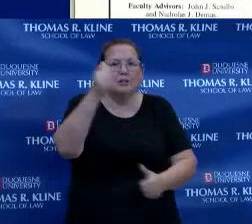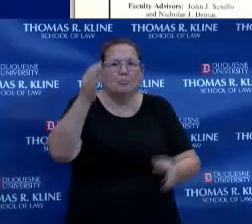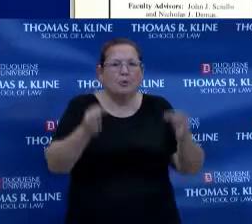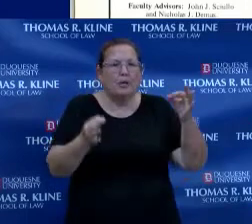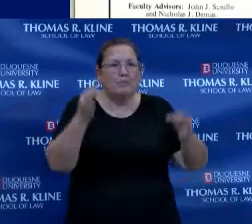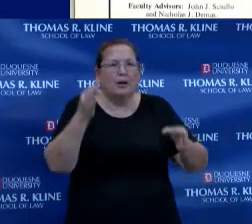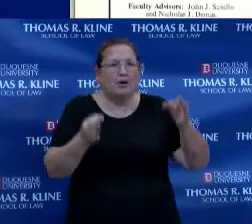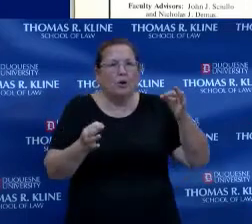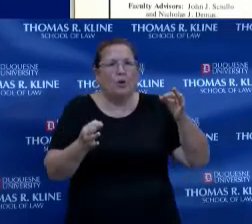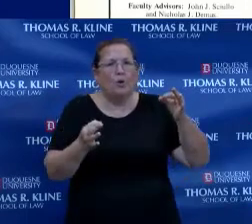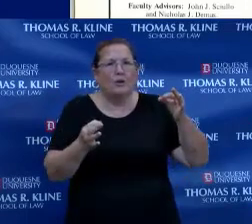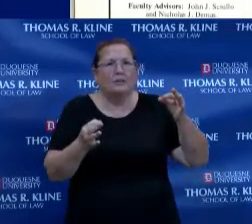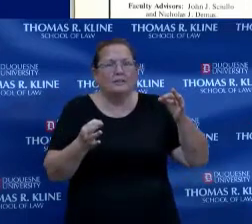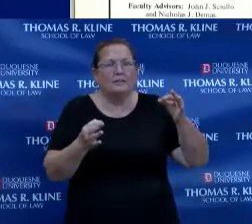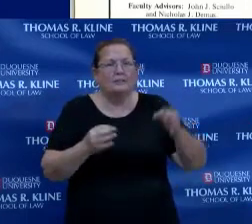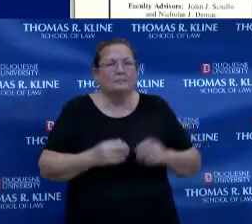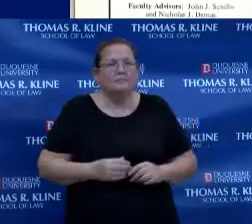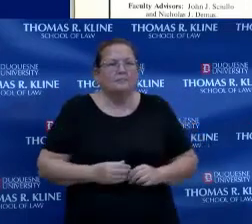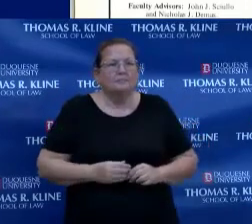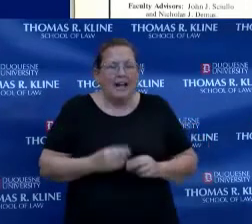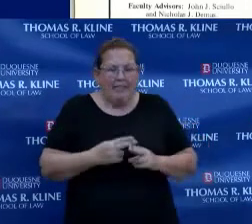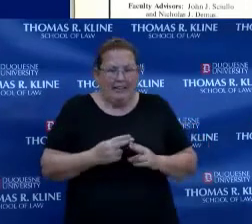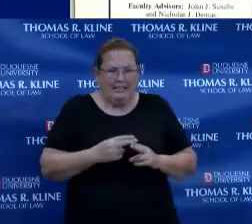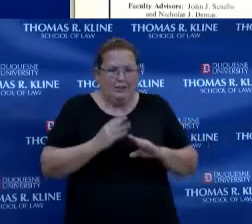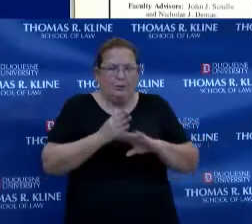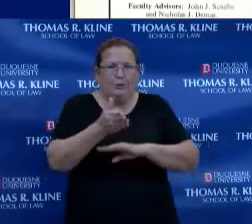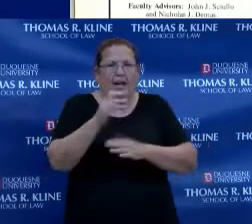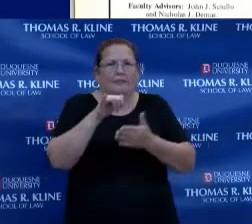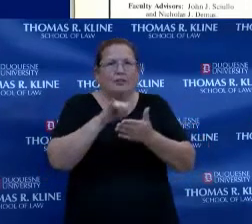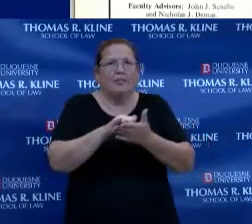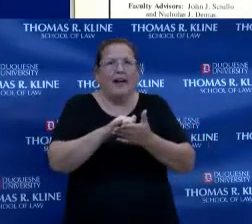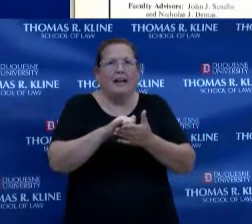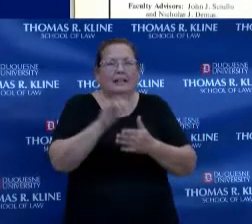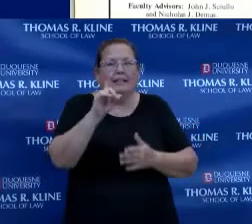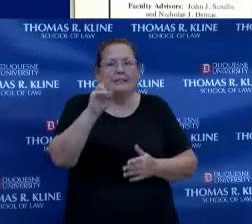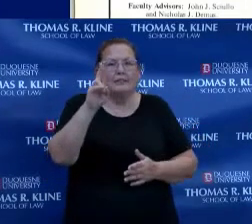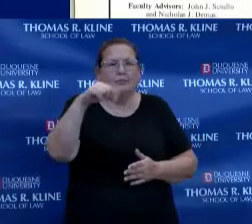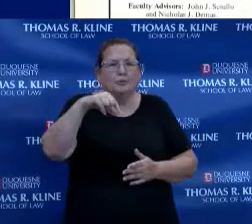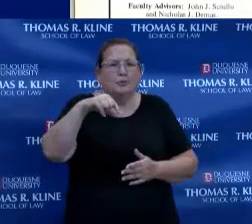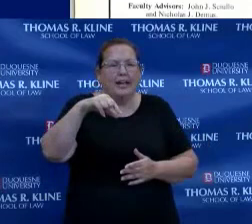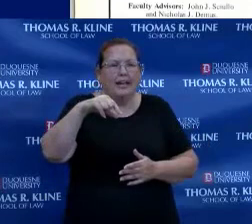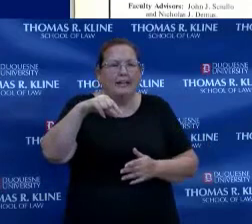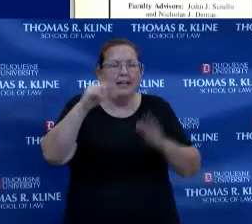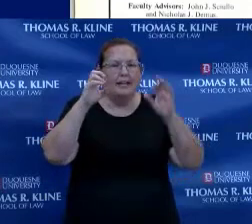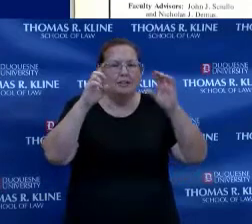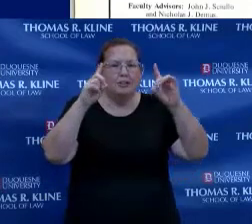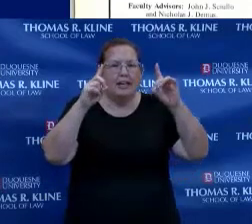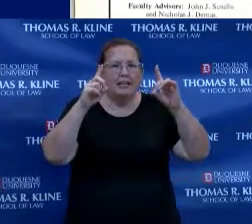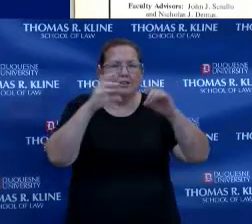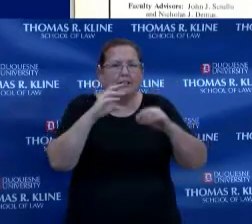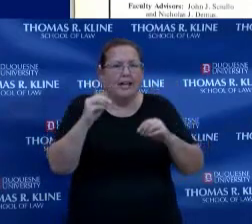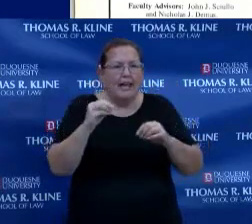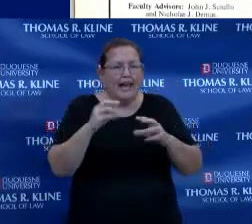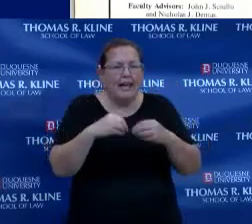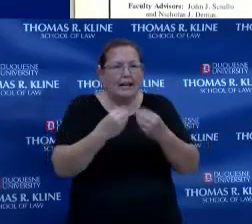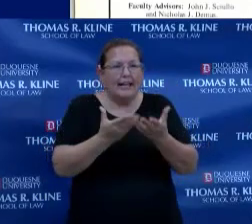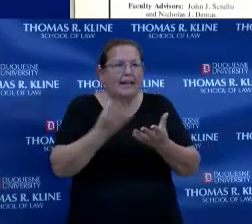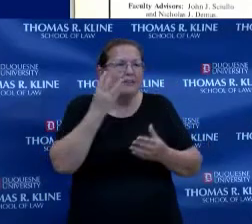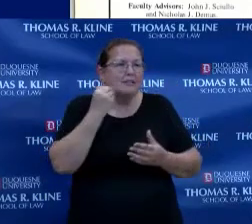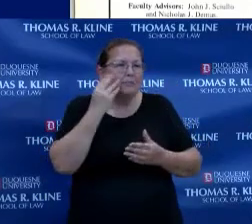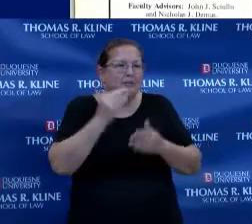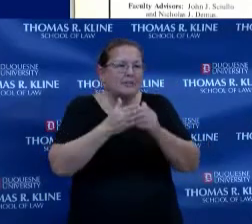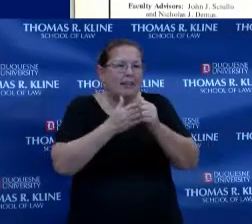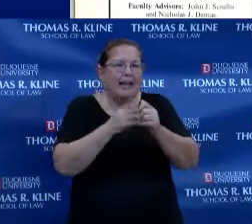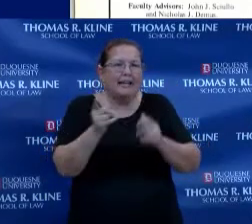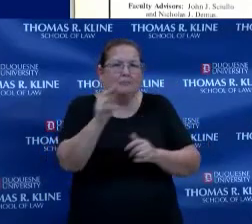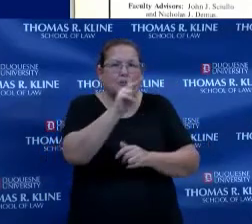Justice Tom Pomeroy. And soon after that, his Duquesne legal education and formative Duquesne legal experience led him to